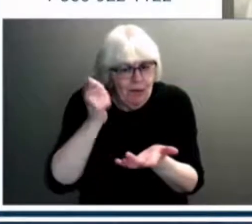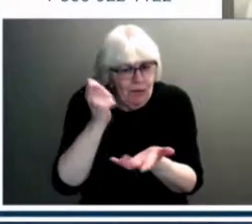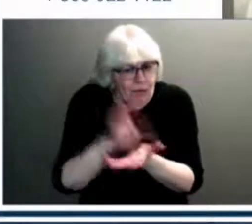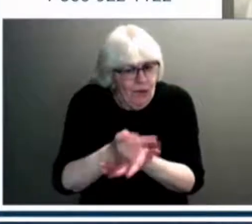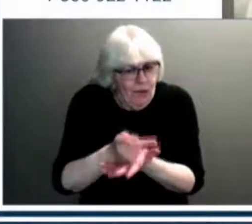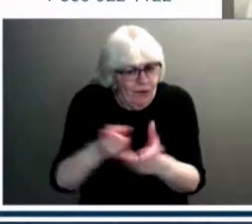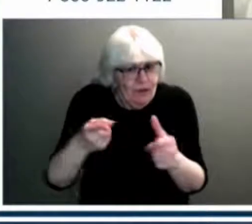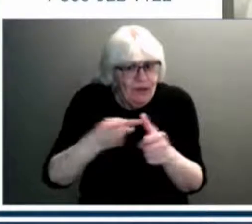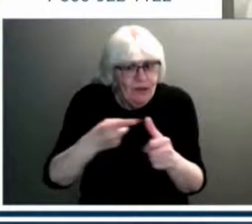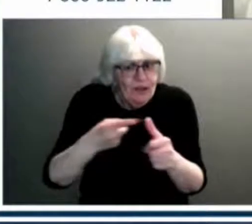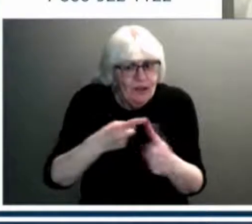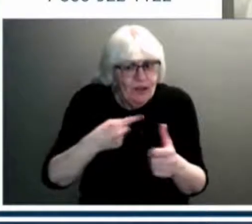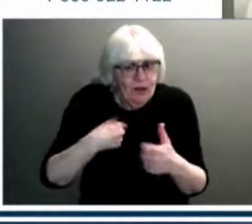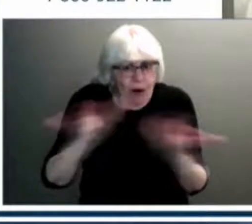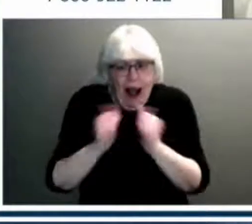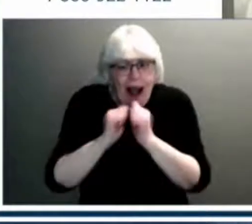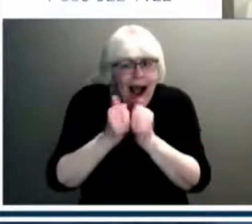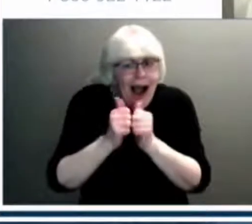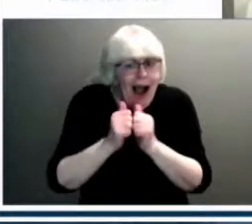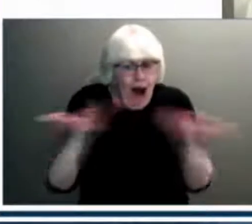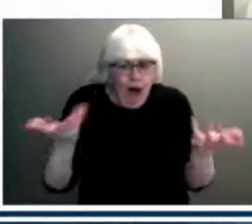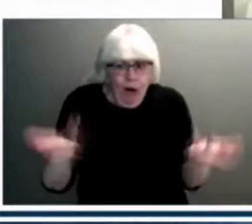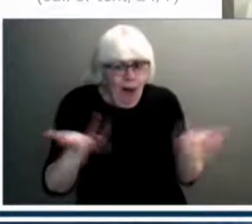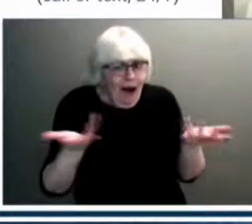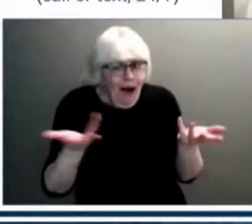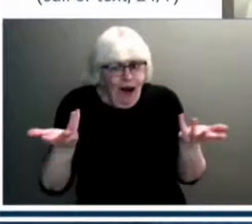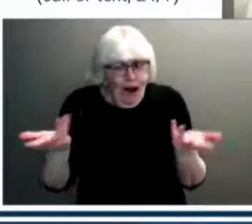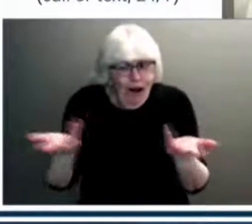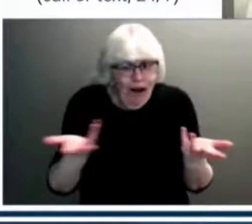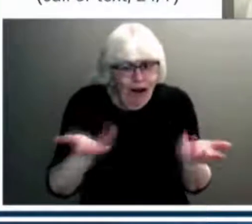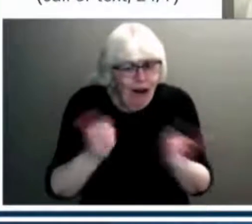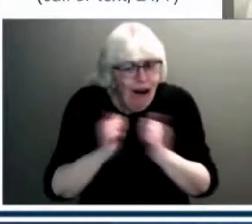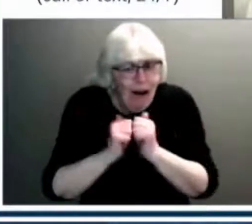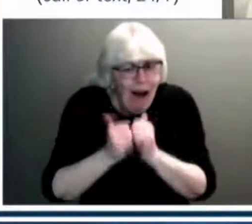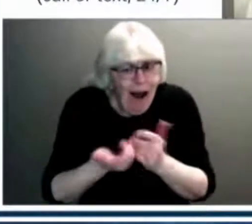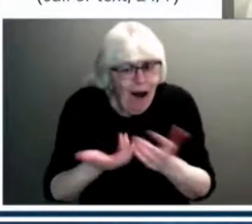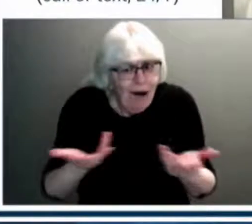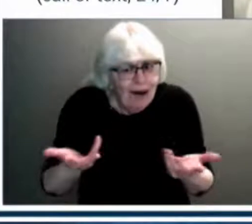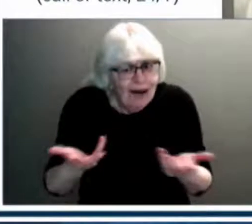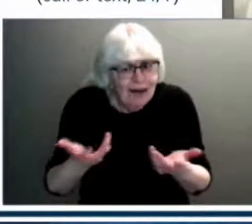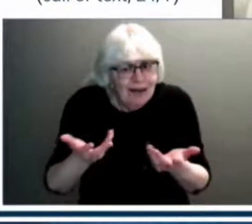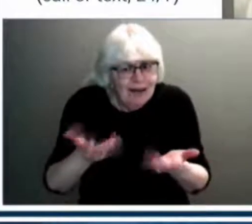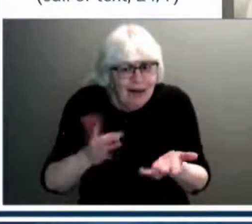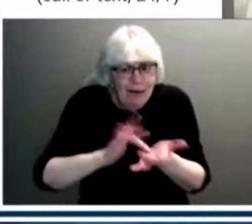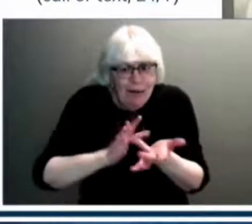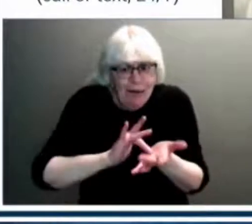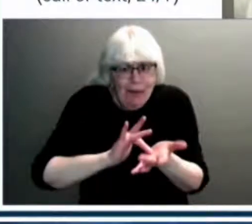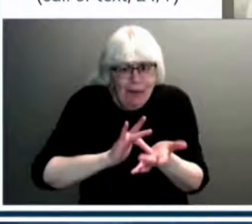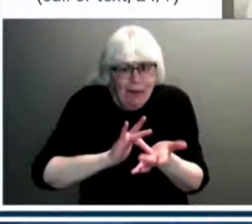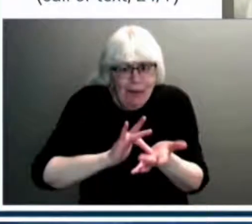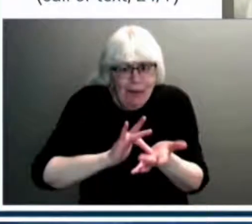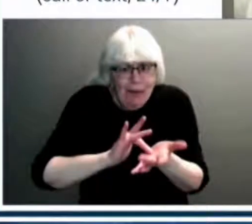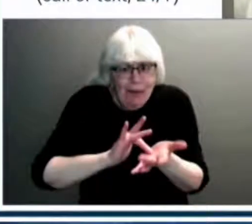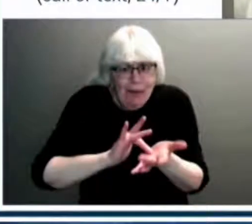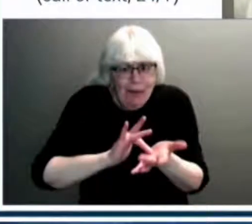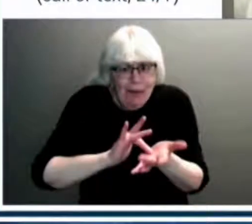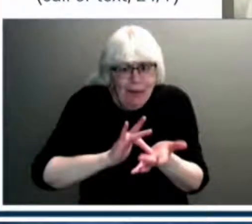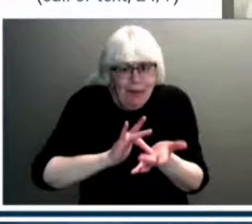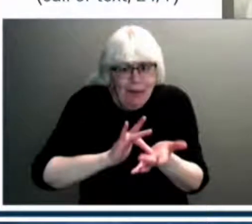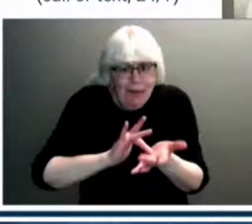medical clearance, or even how to get medical exemption for the proof of vaccination policy until they